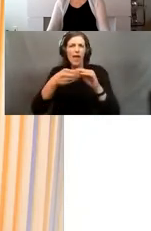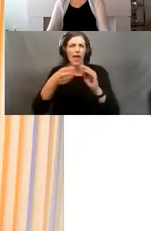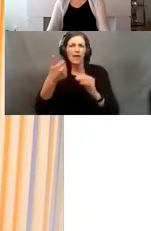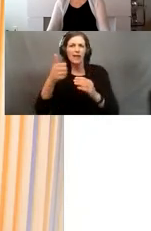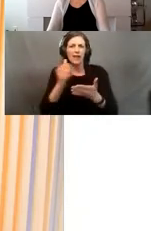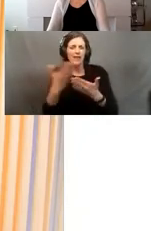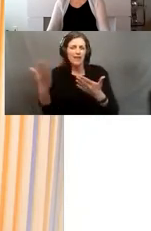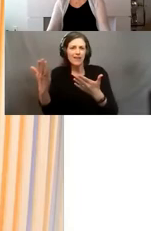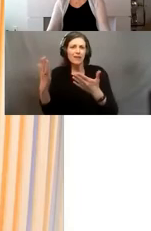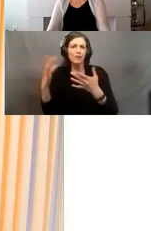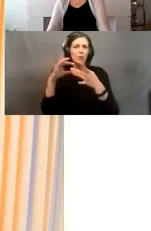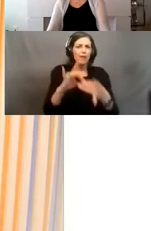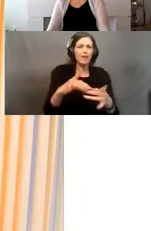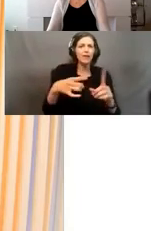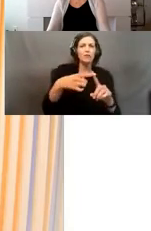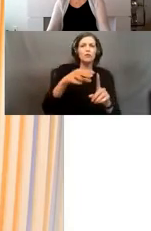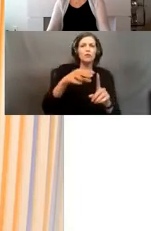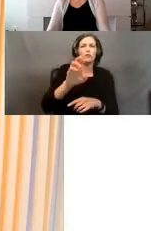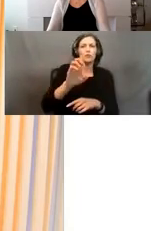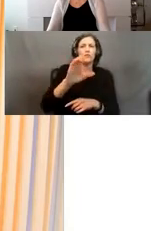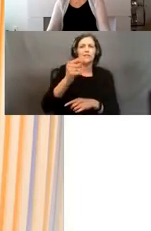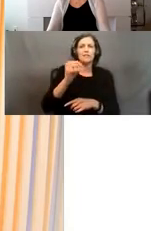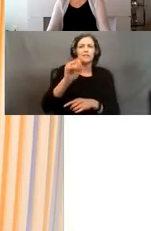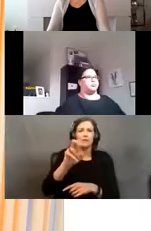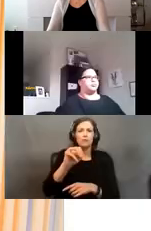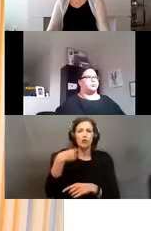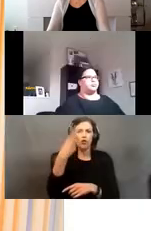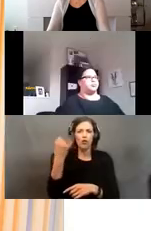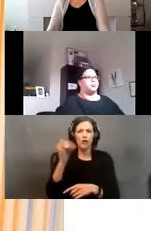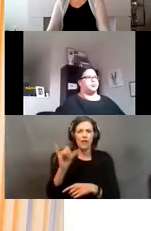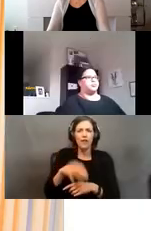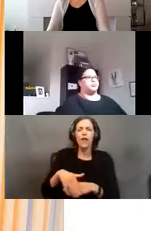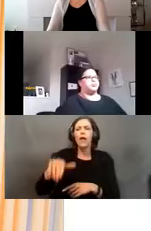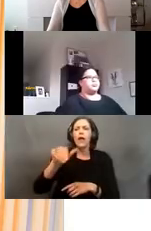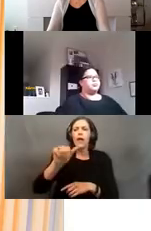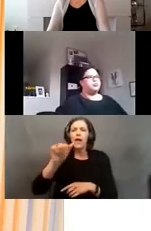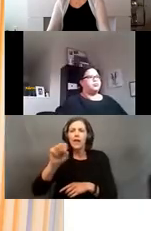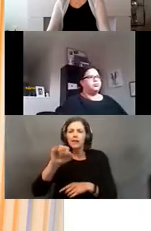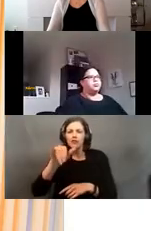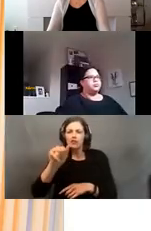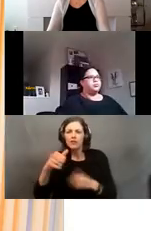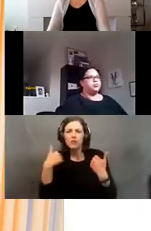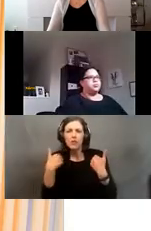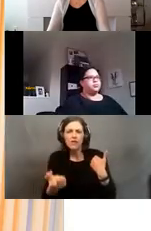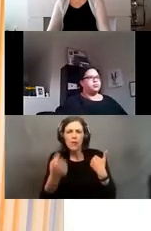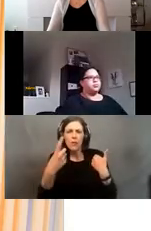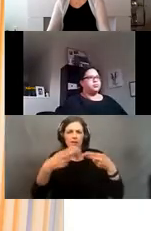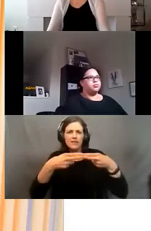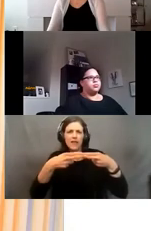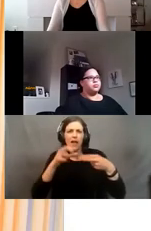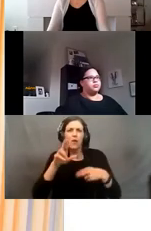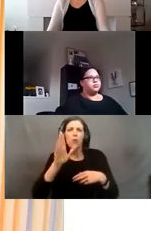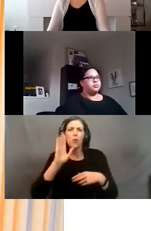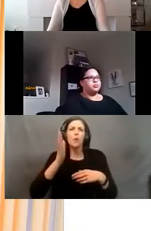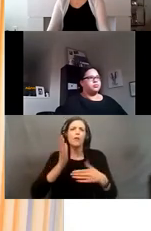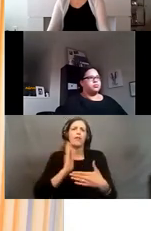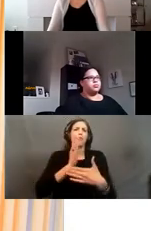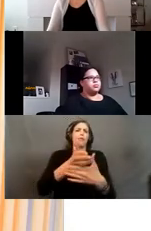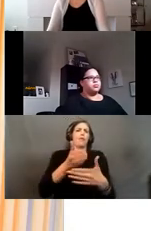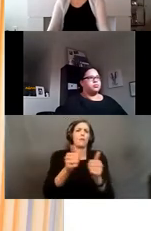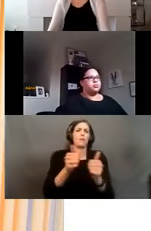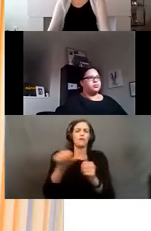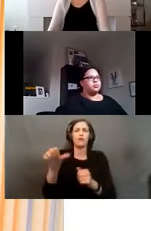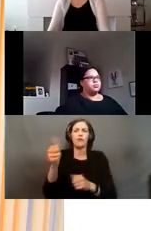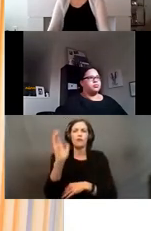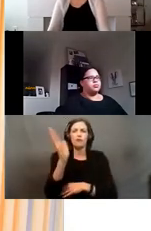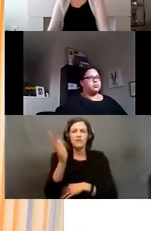receptions are going to look like? Asia, do you have that one slide, the PowerPoint slide, or will that interfere with your presentation here? It